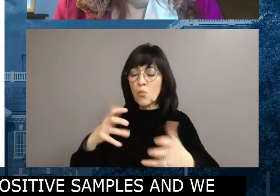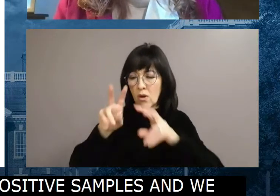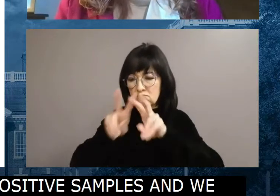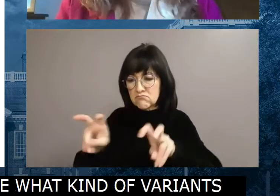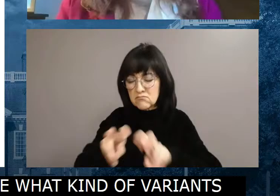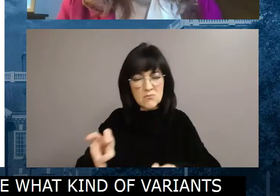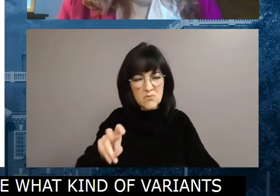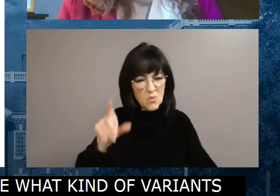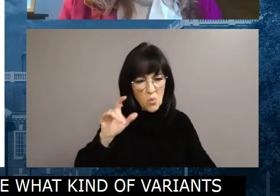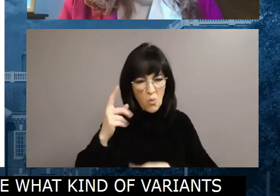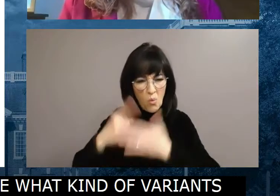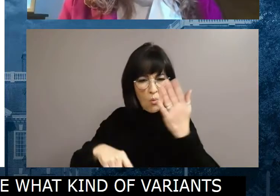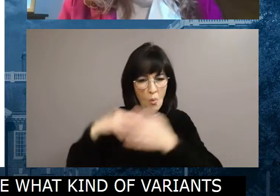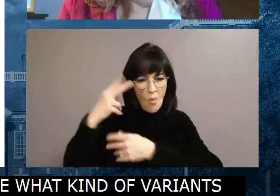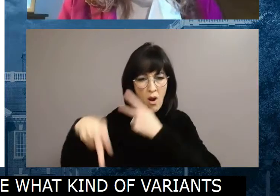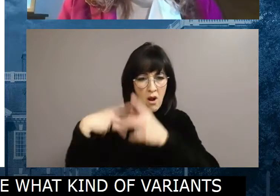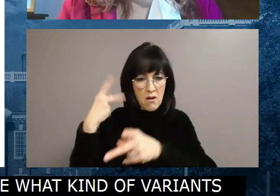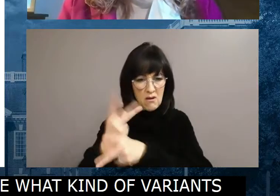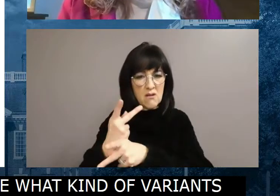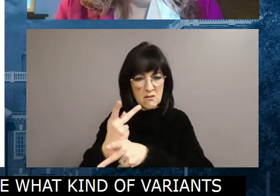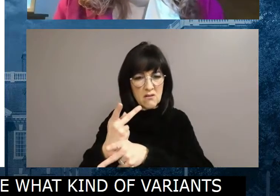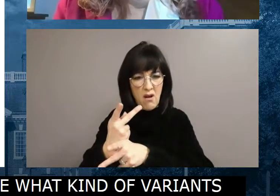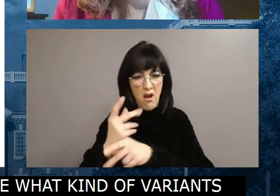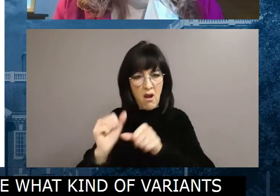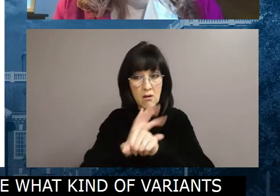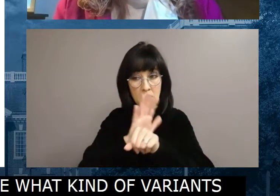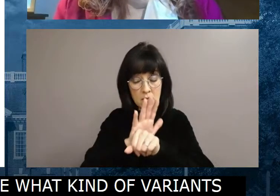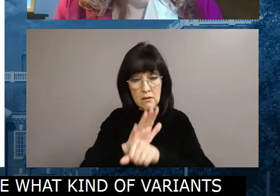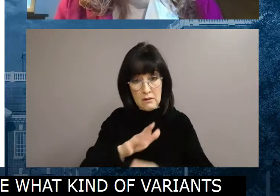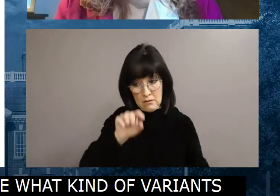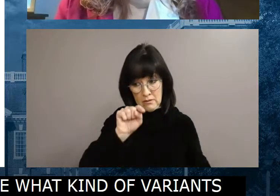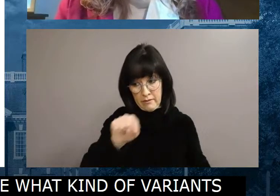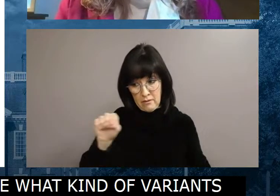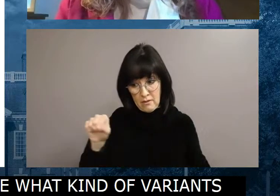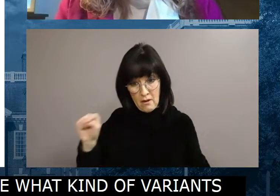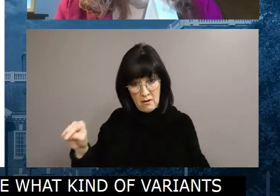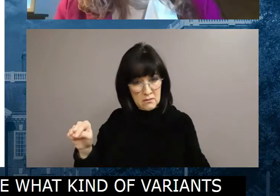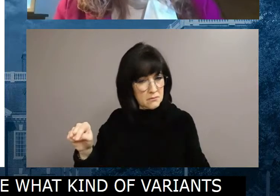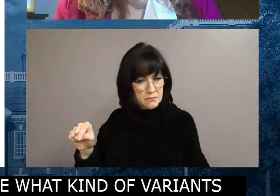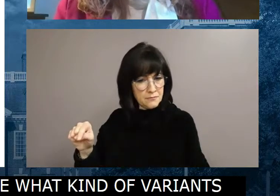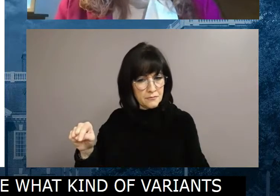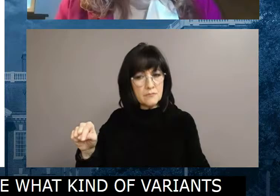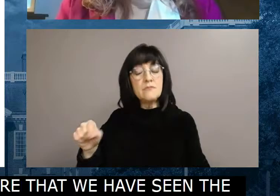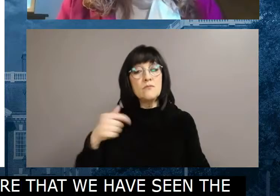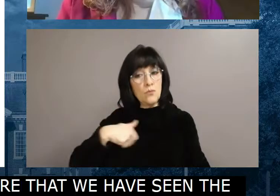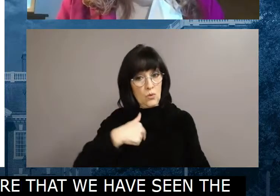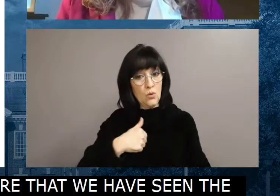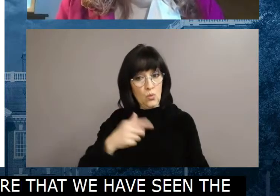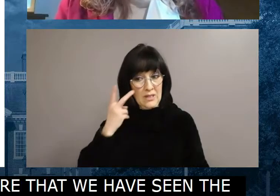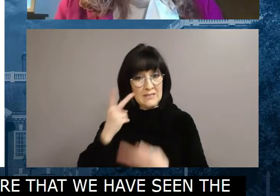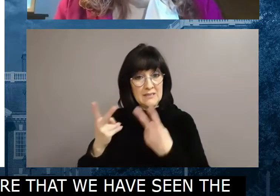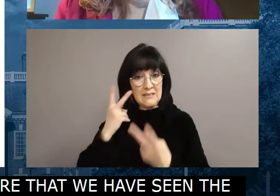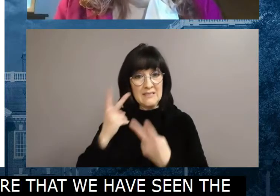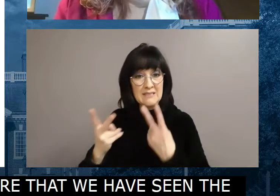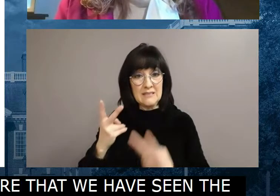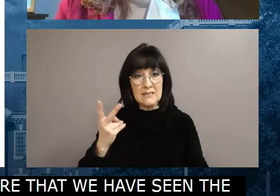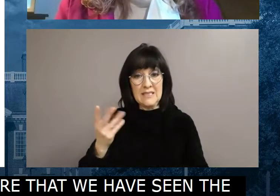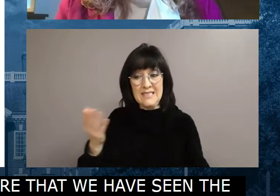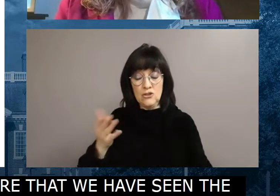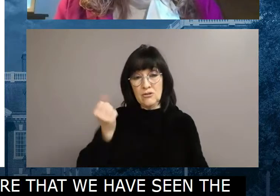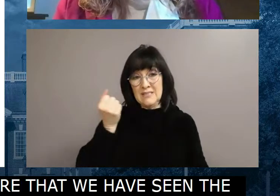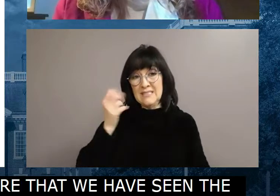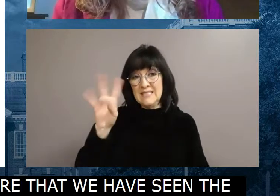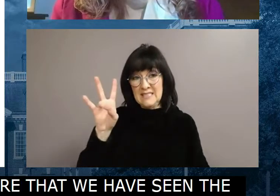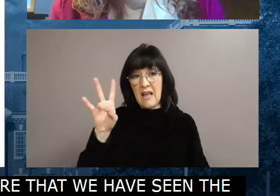seen the UK variant, which is a variant of concern. We've seen 17 of